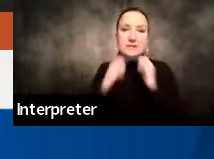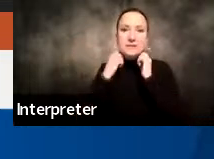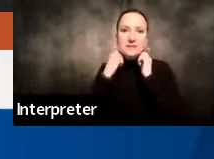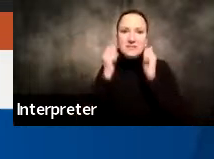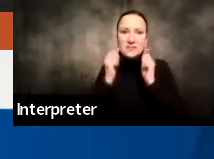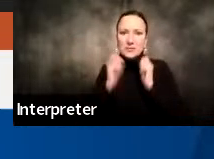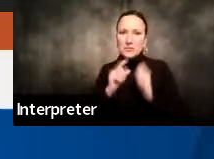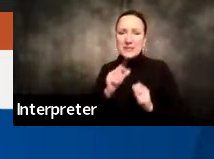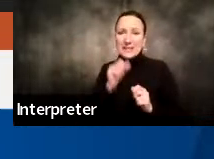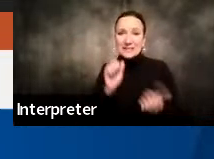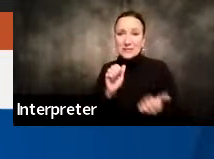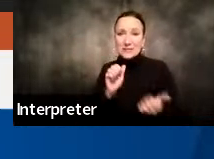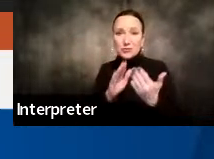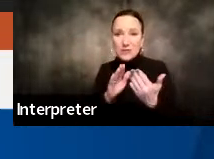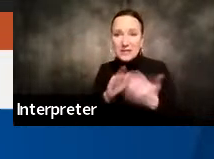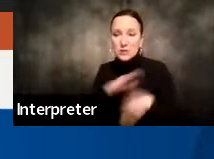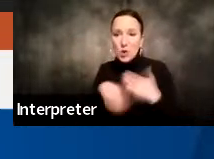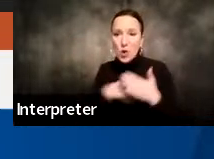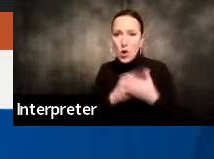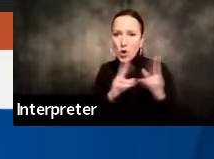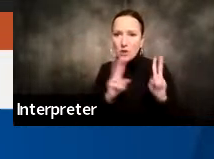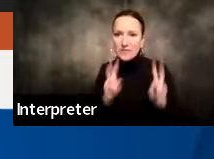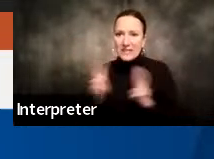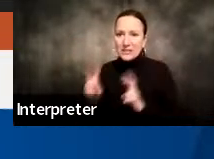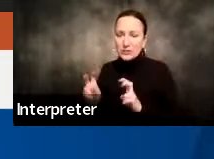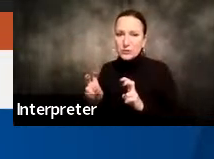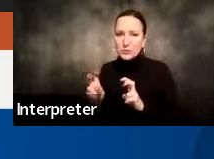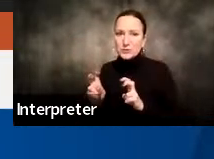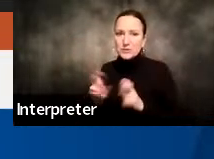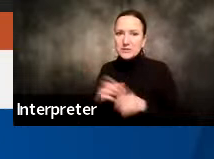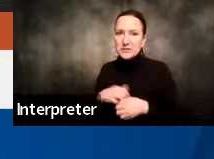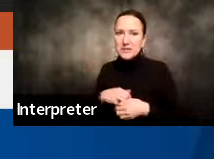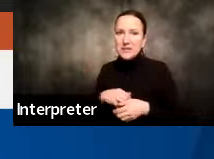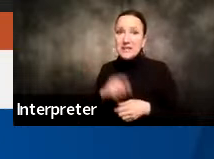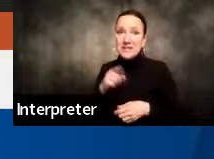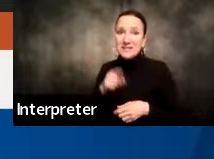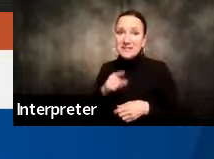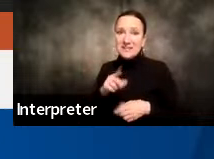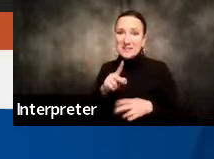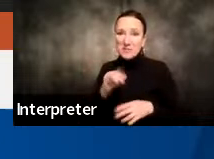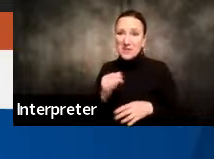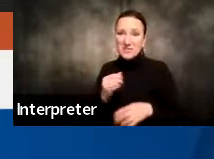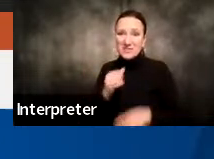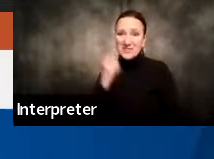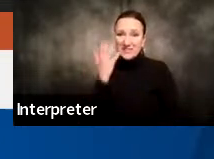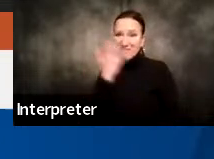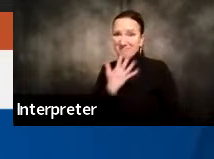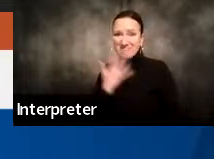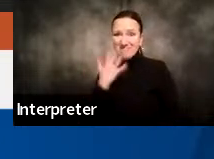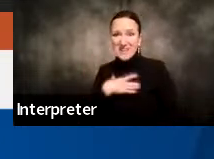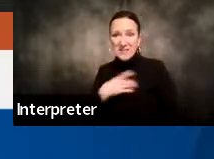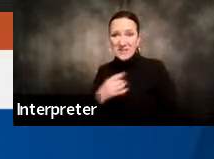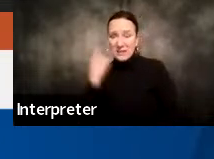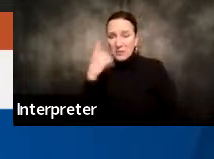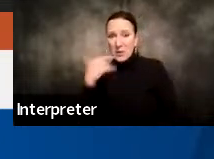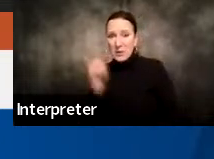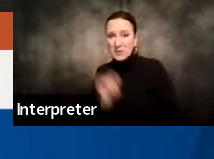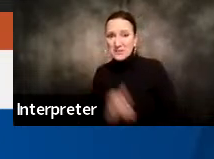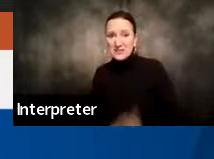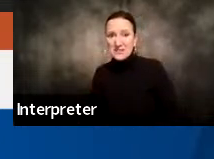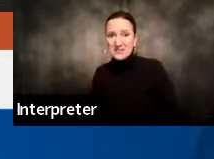even address all of the issues. But the project is unattractive. So I will be asking